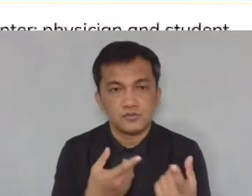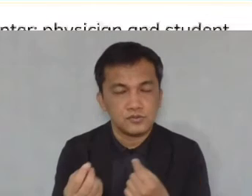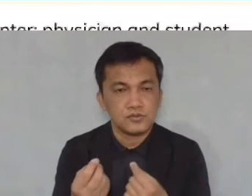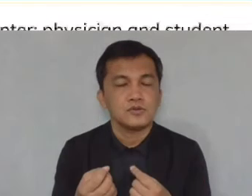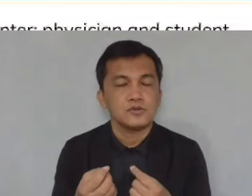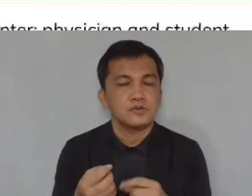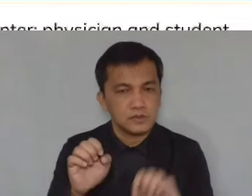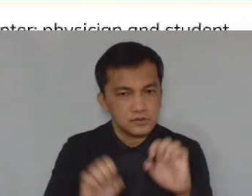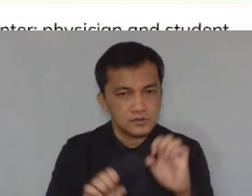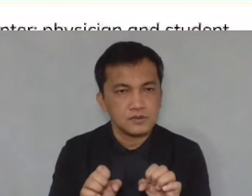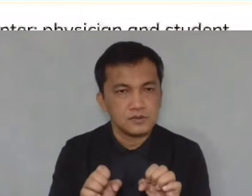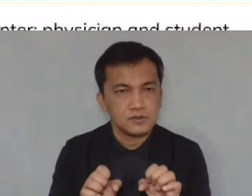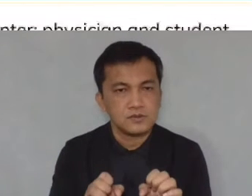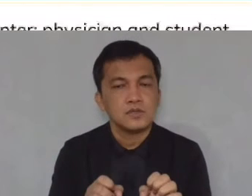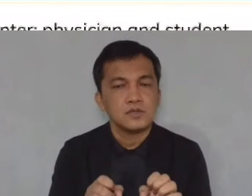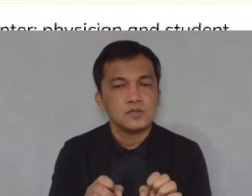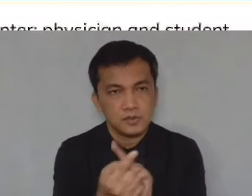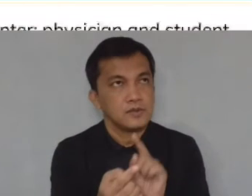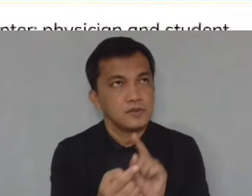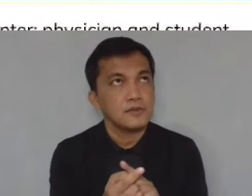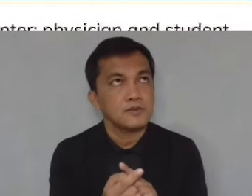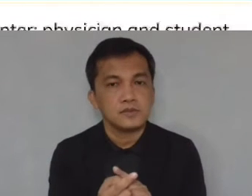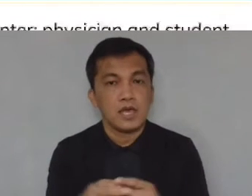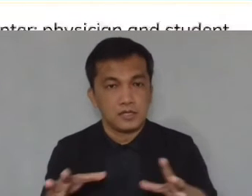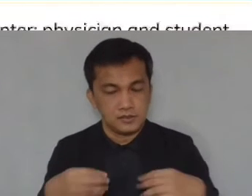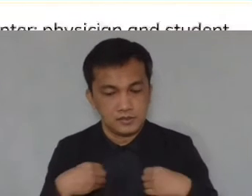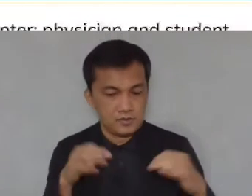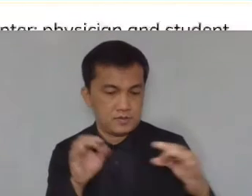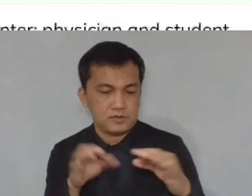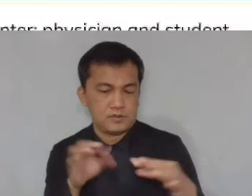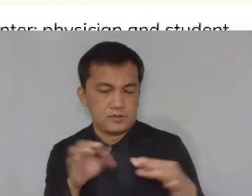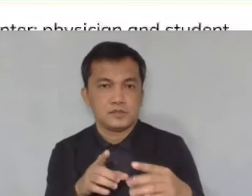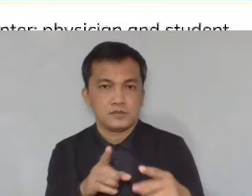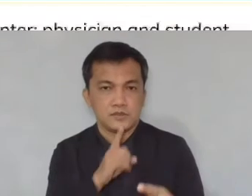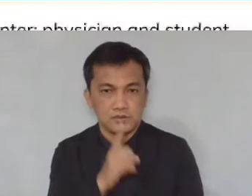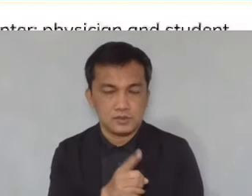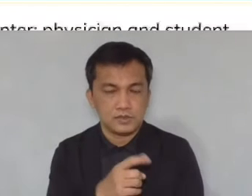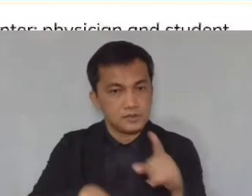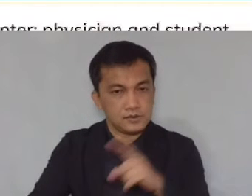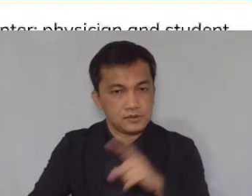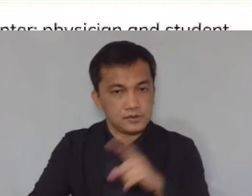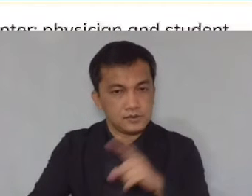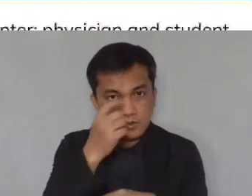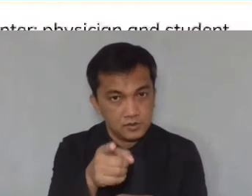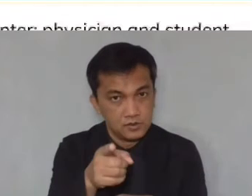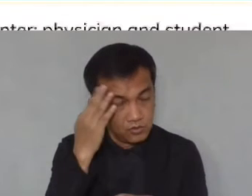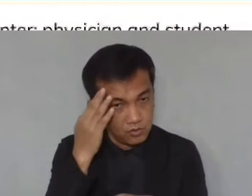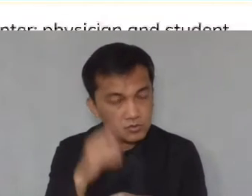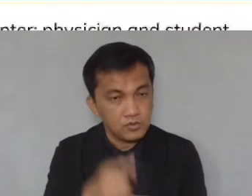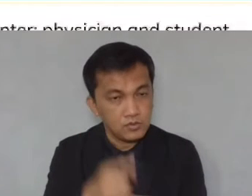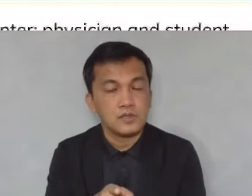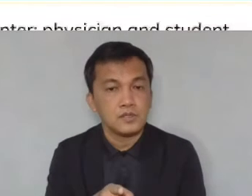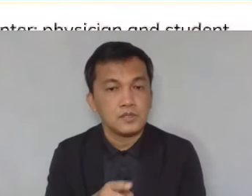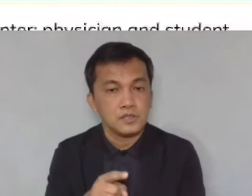virtual physical exams. And then post-encounter, they receive feedback given in real time. So because, as you